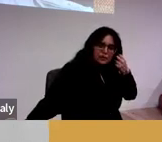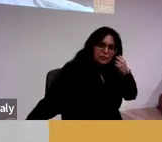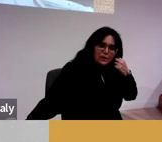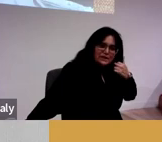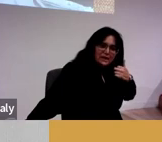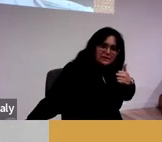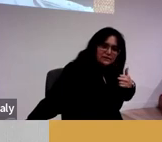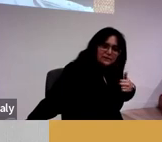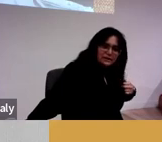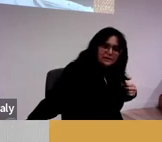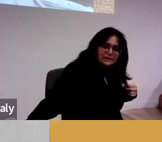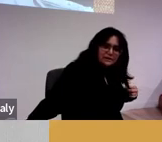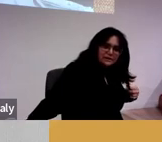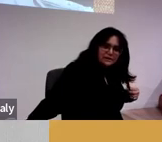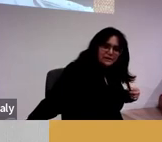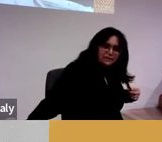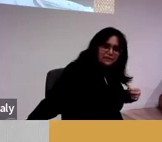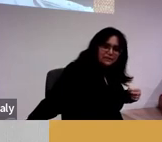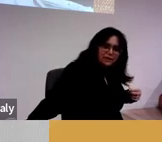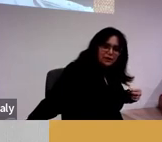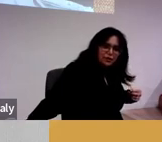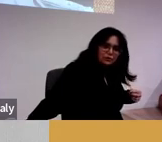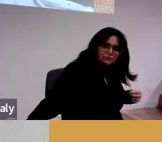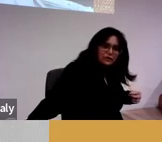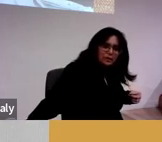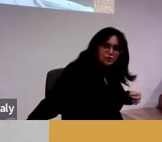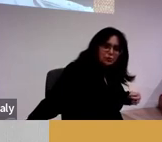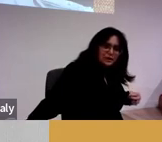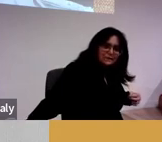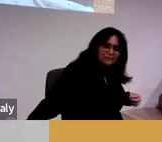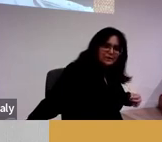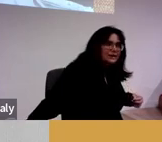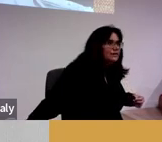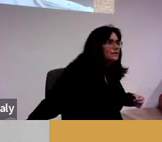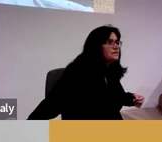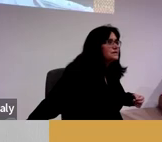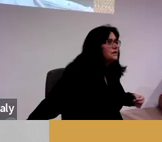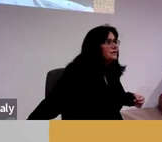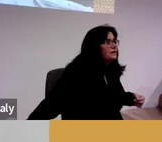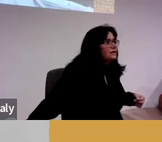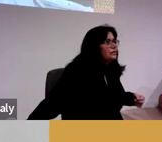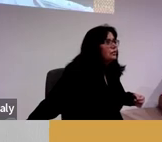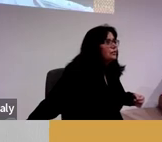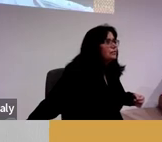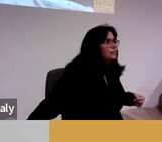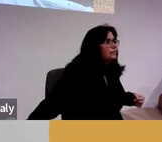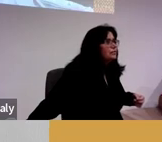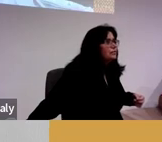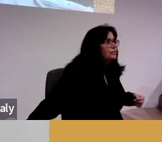So my dad is a non-Aboriginal man, and that's,